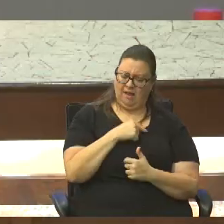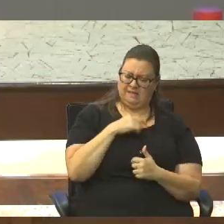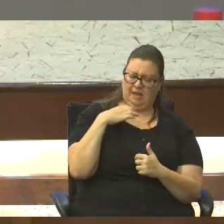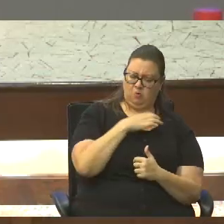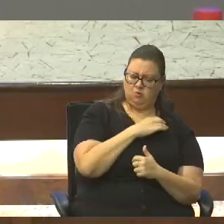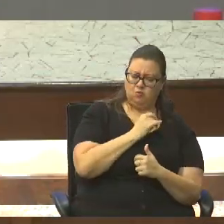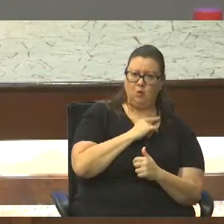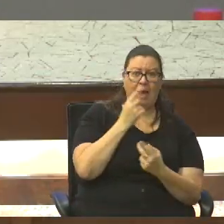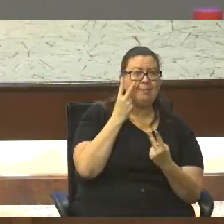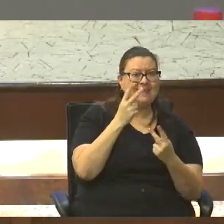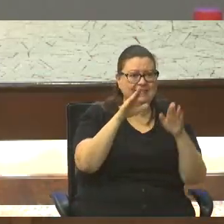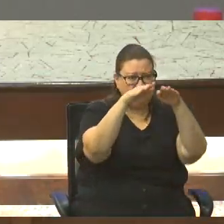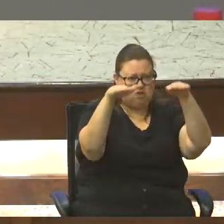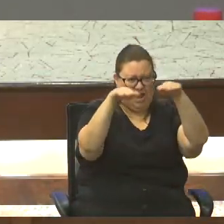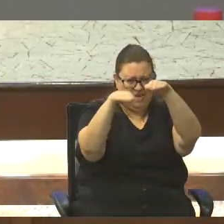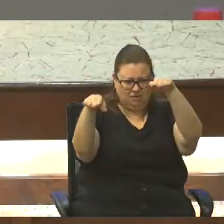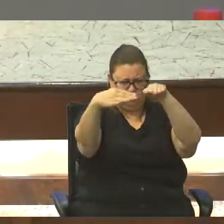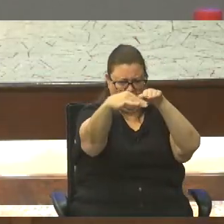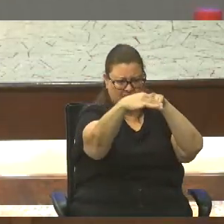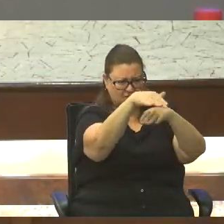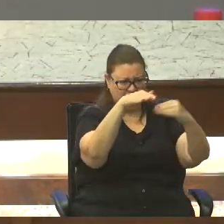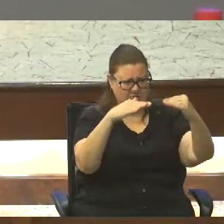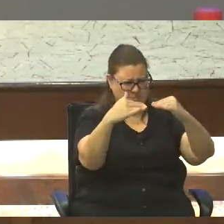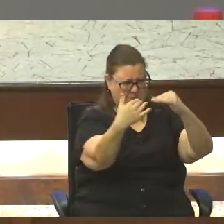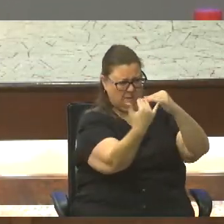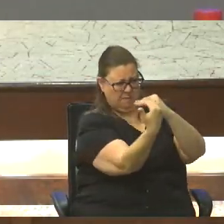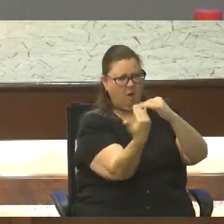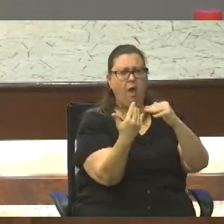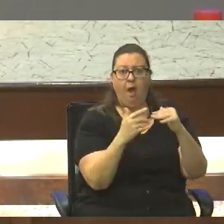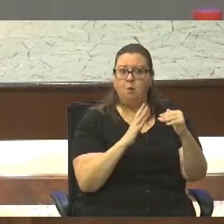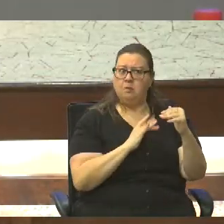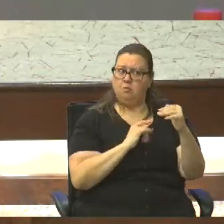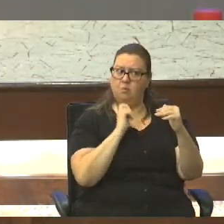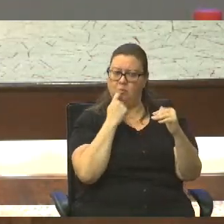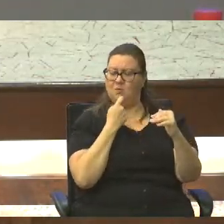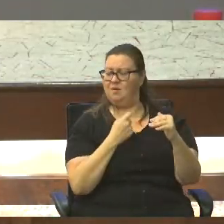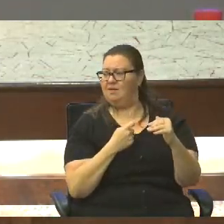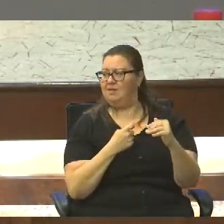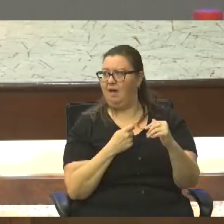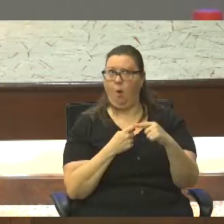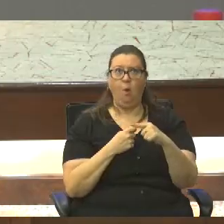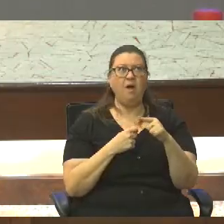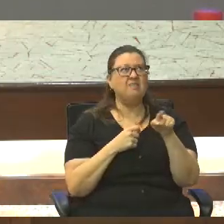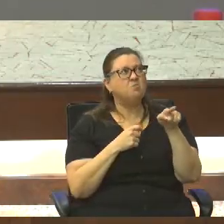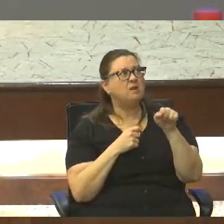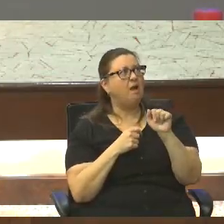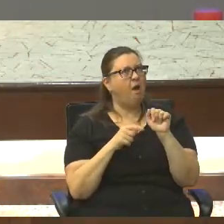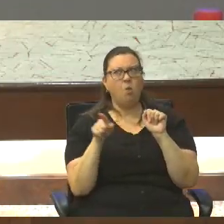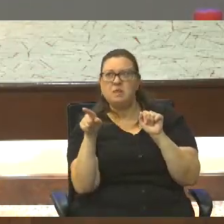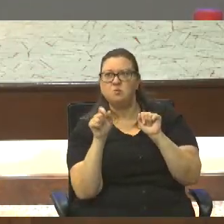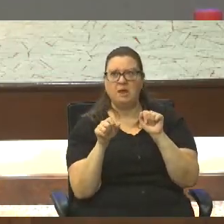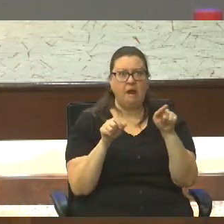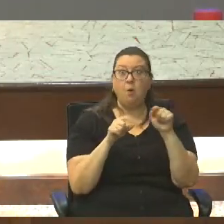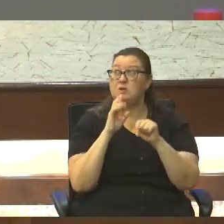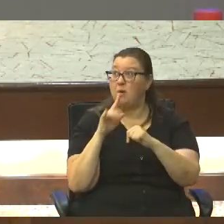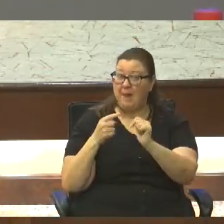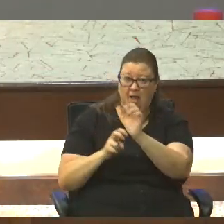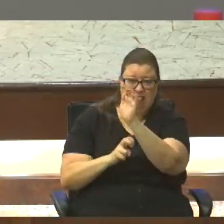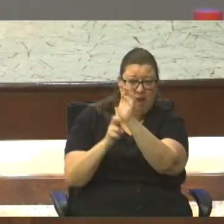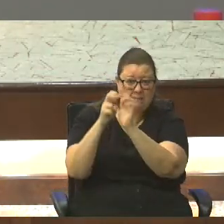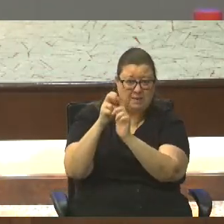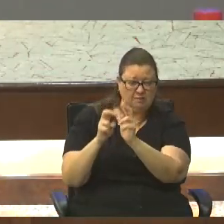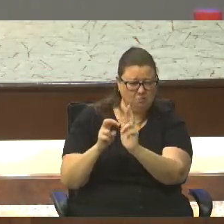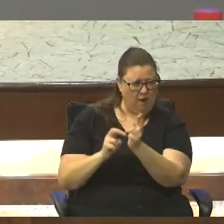looking at the shade. I thought the shade was very creative. And this guy wants to climb to the top, and this guy wants to slide down the thing. We're gonna be